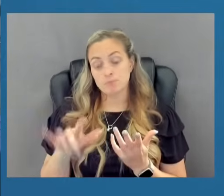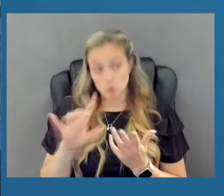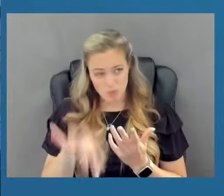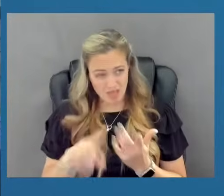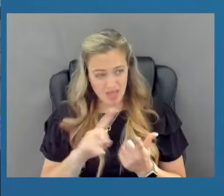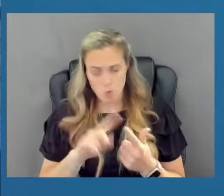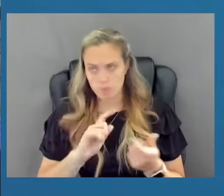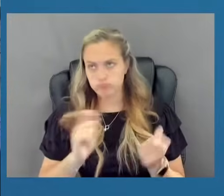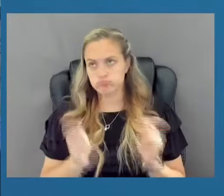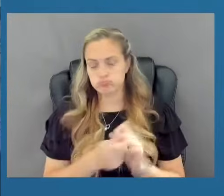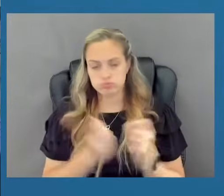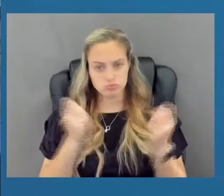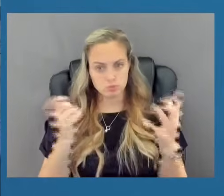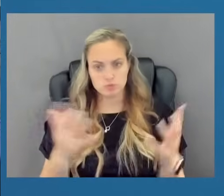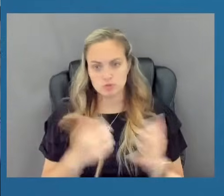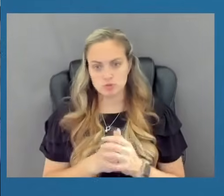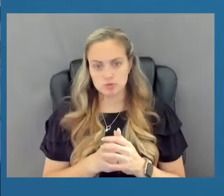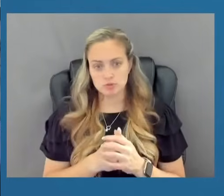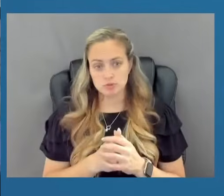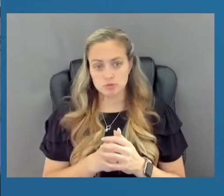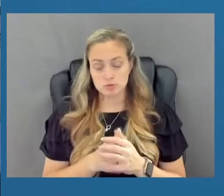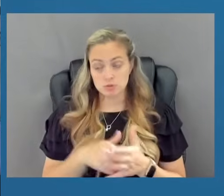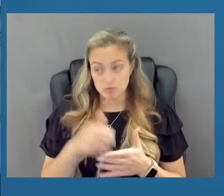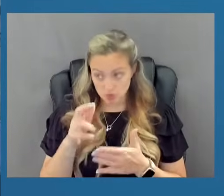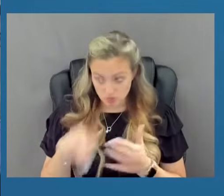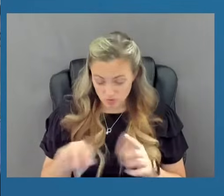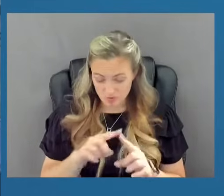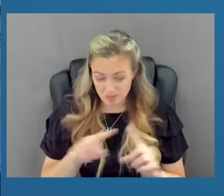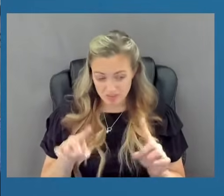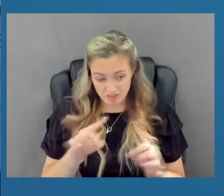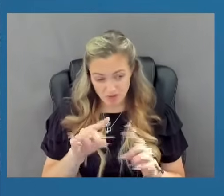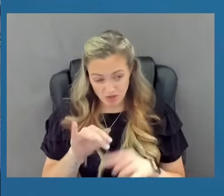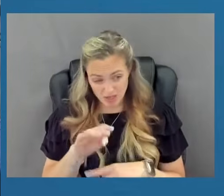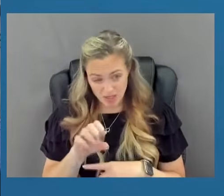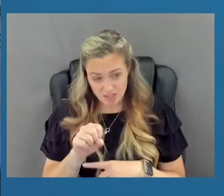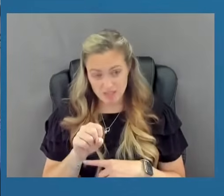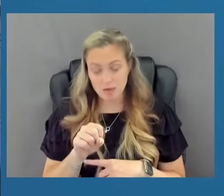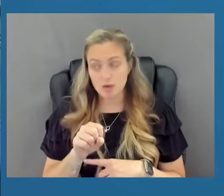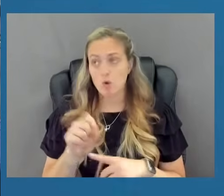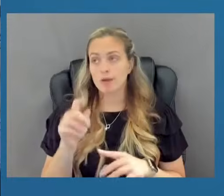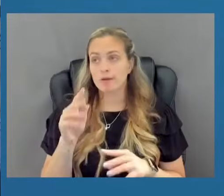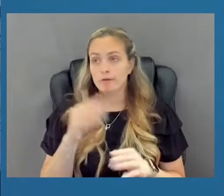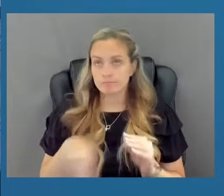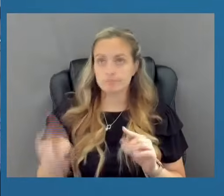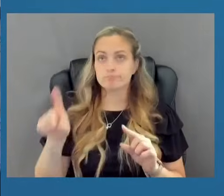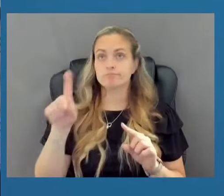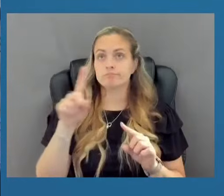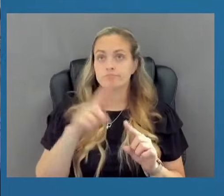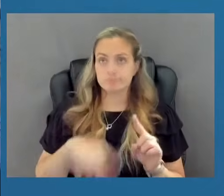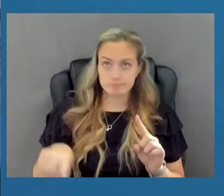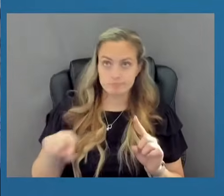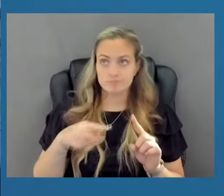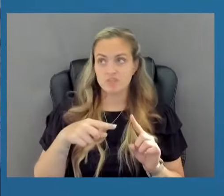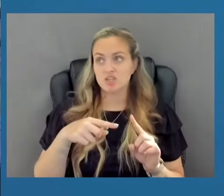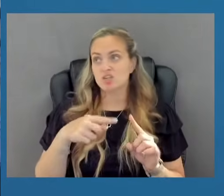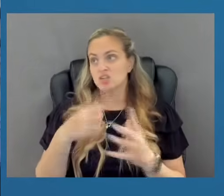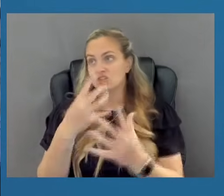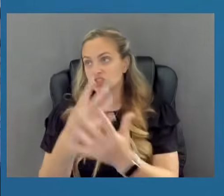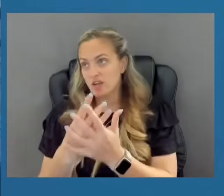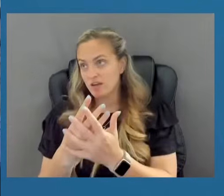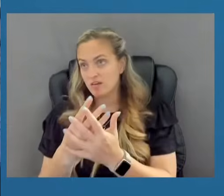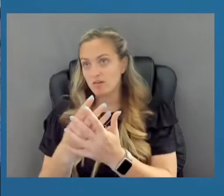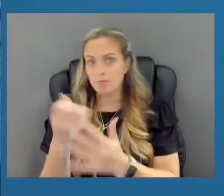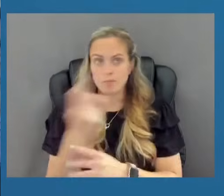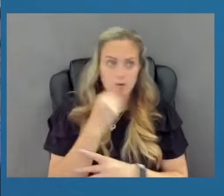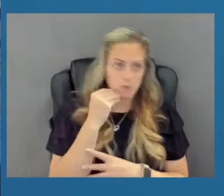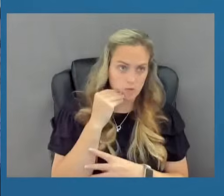profound difference in the outcomes of these cases. Otherwise, people are cycling in and out of the criminal justice system without consequences